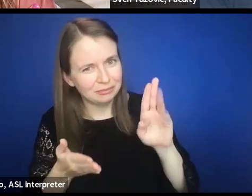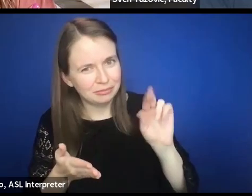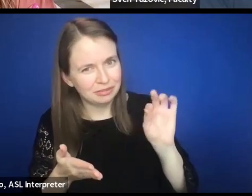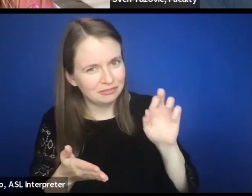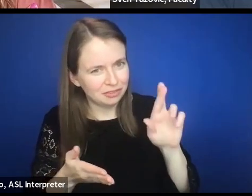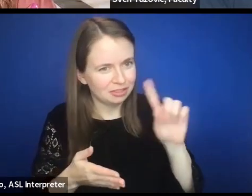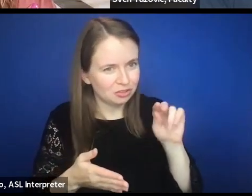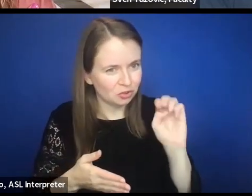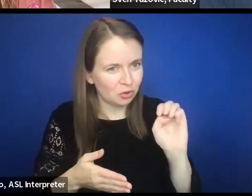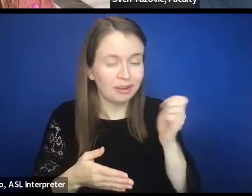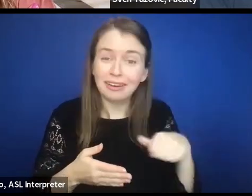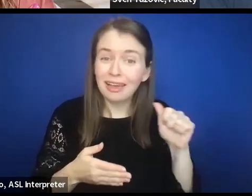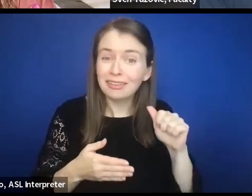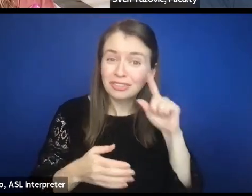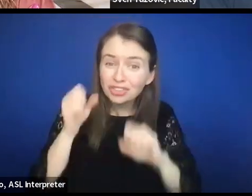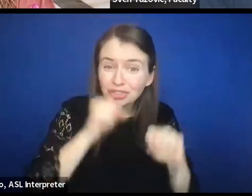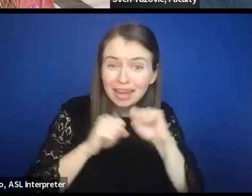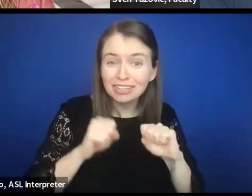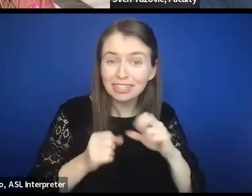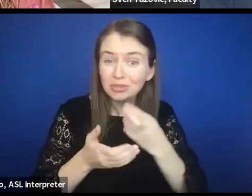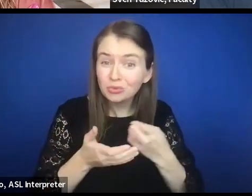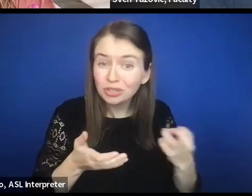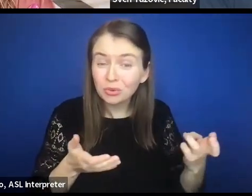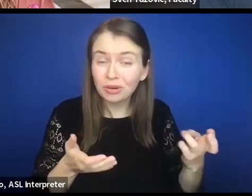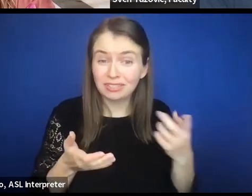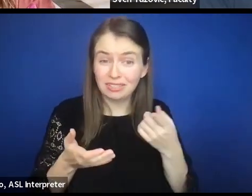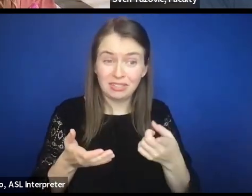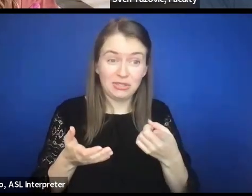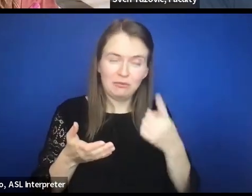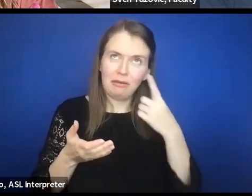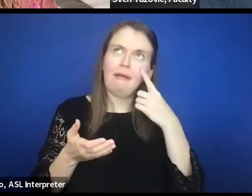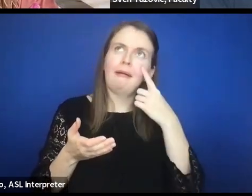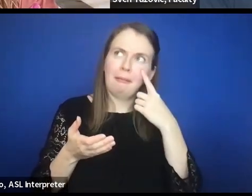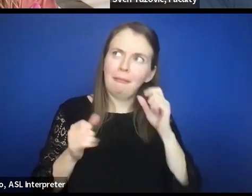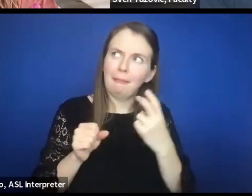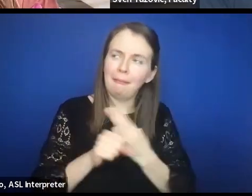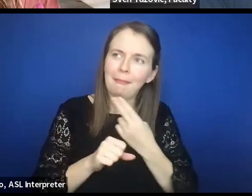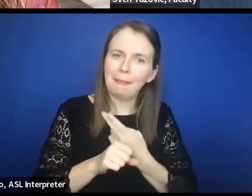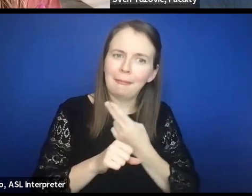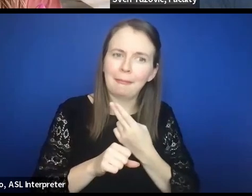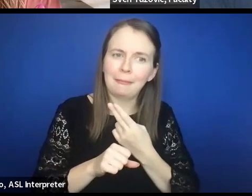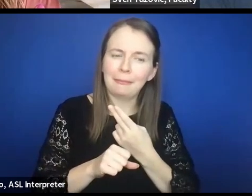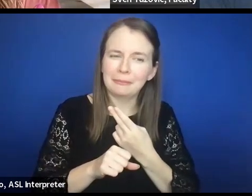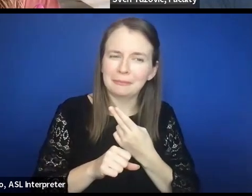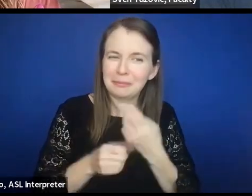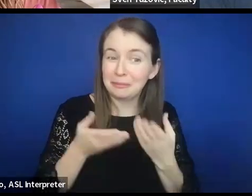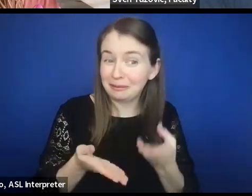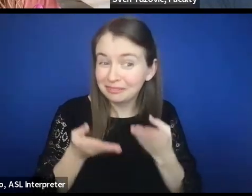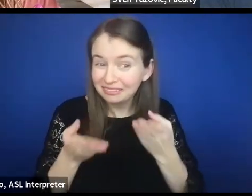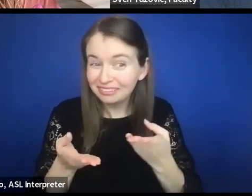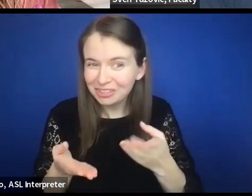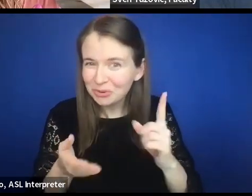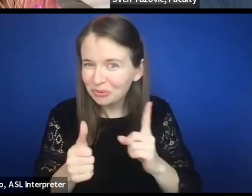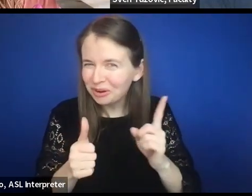advice. Any other like strategy or resource that you think you used? And one I think I can suggest is like,